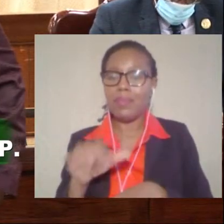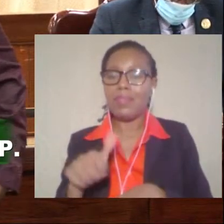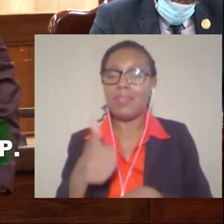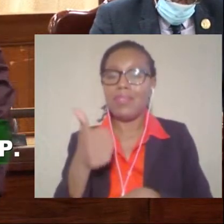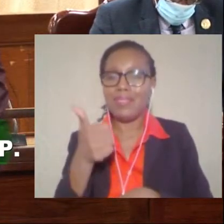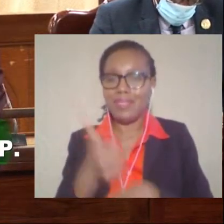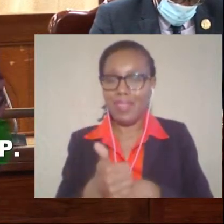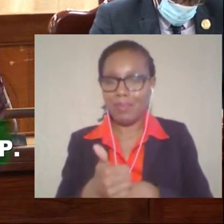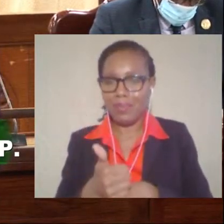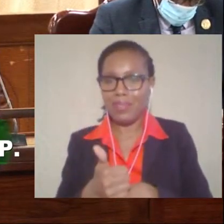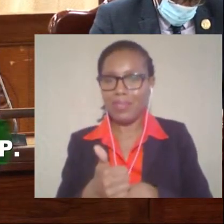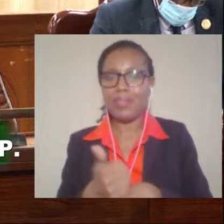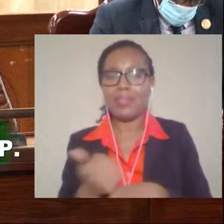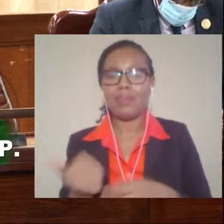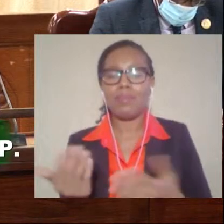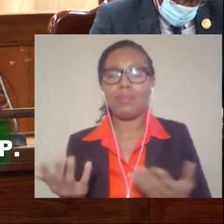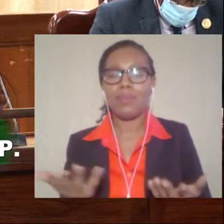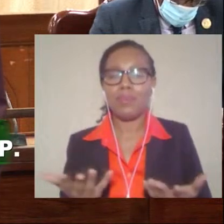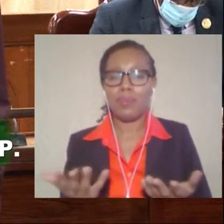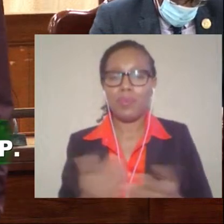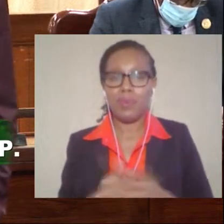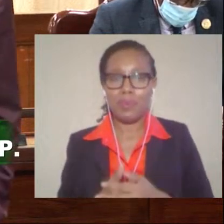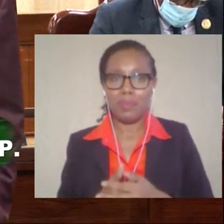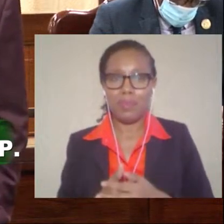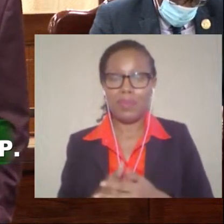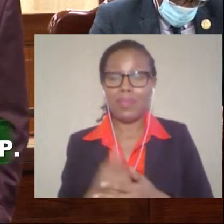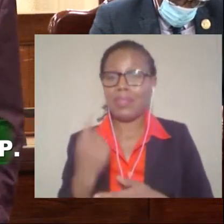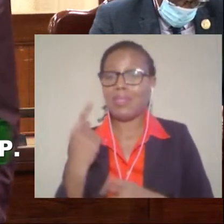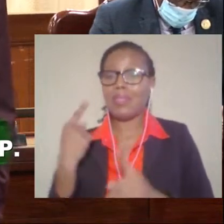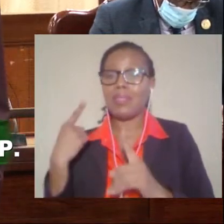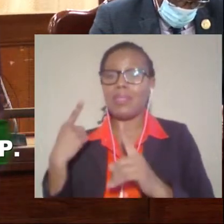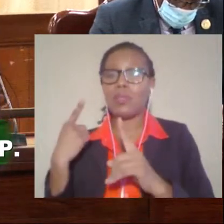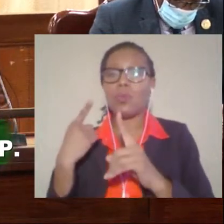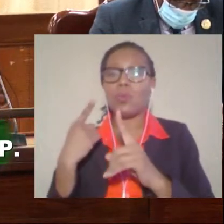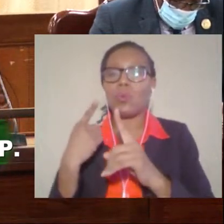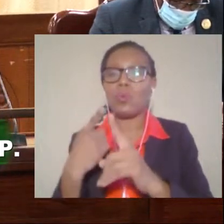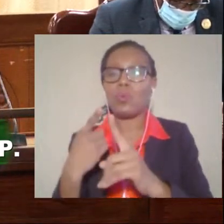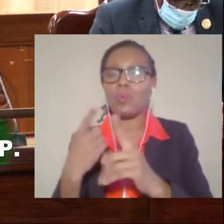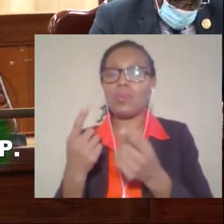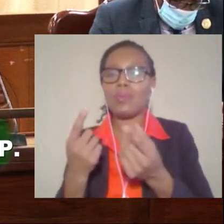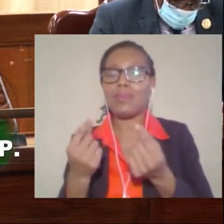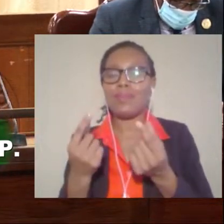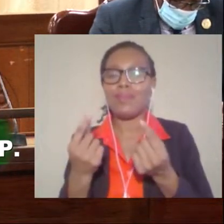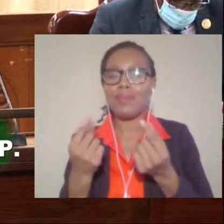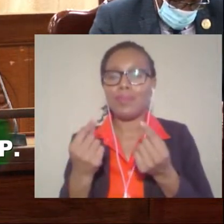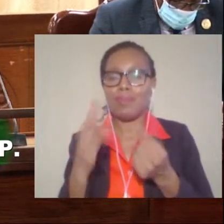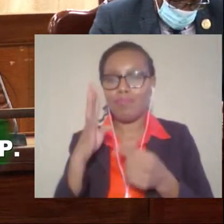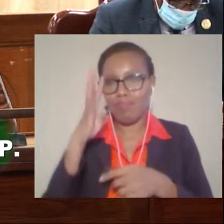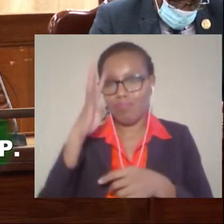Part of the goal is to create opportunities for employment.